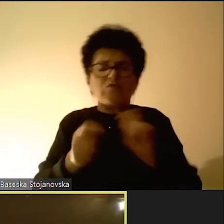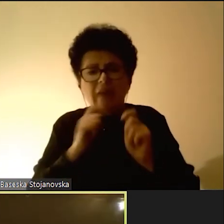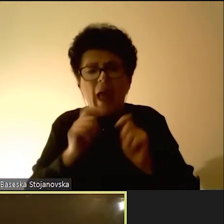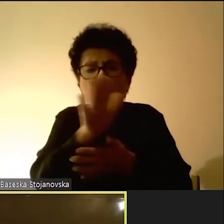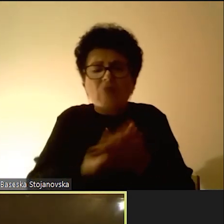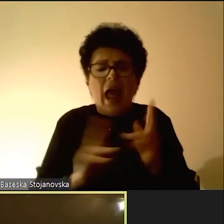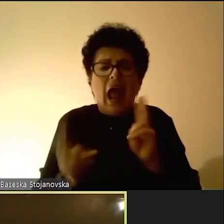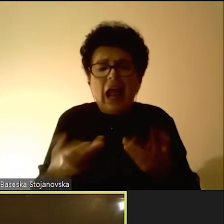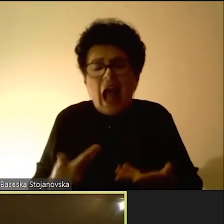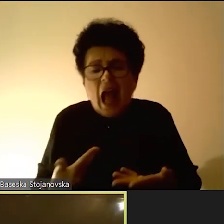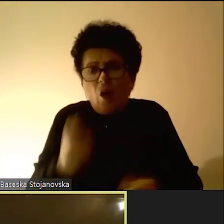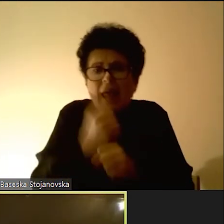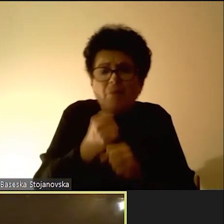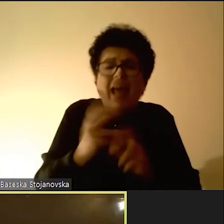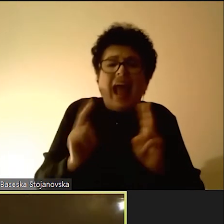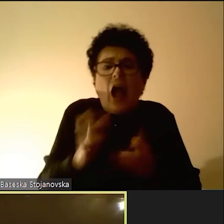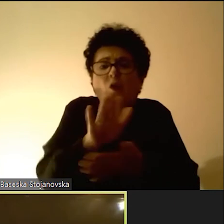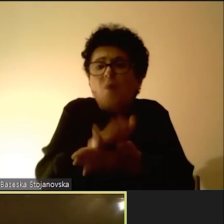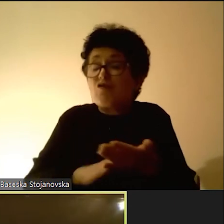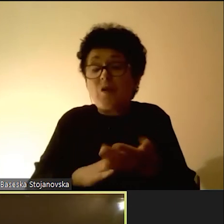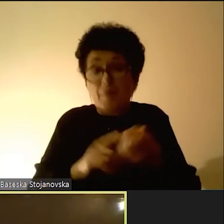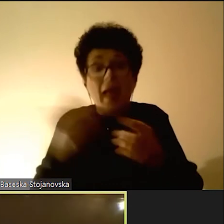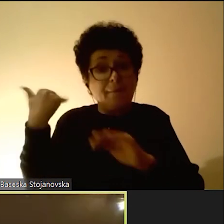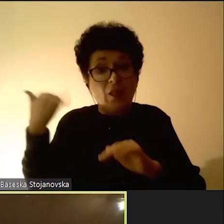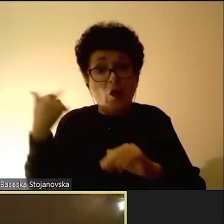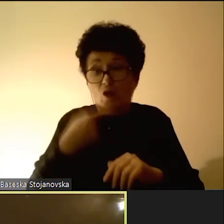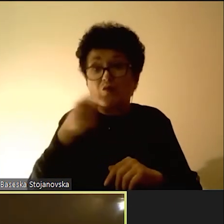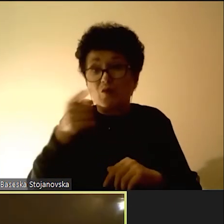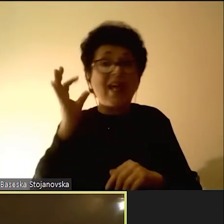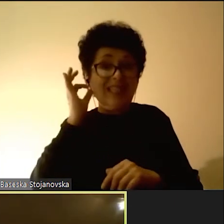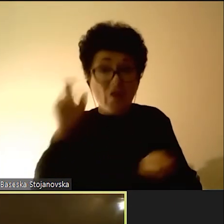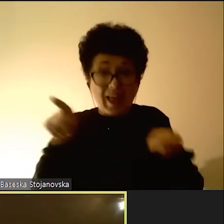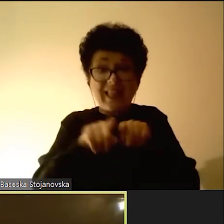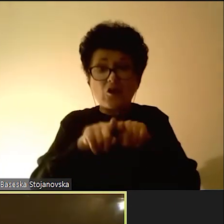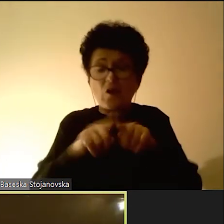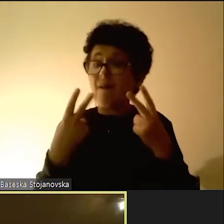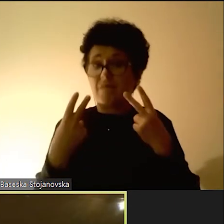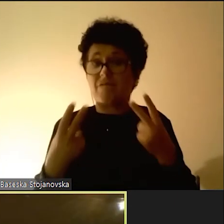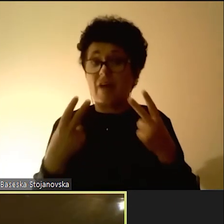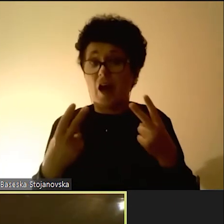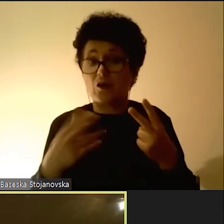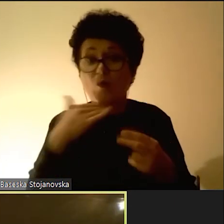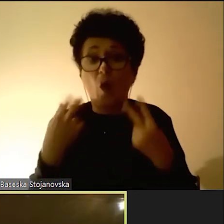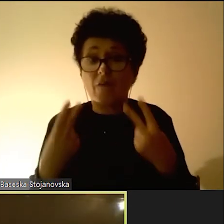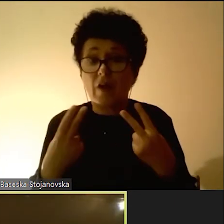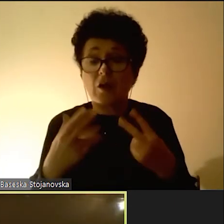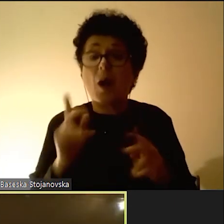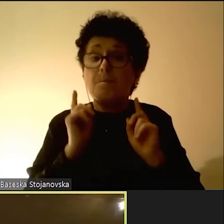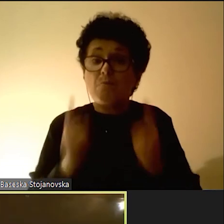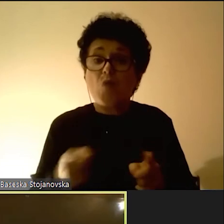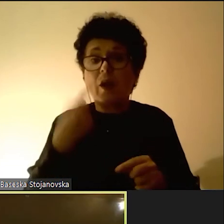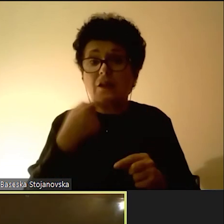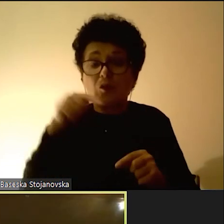what the former speaker said, it's important you have to talk about experiences, you have